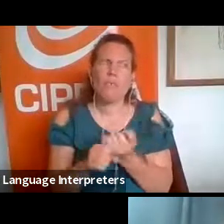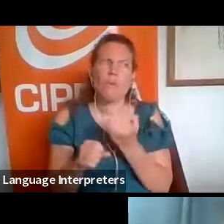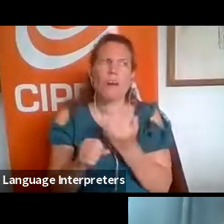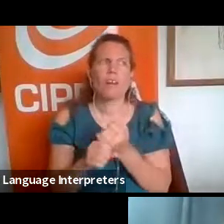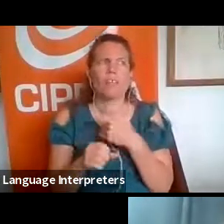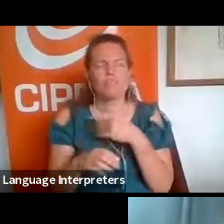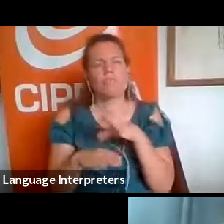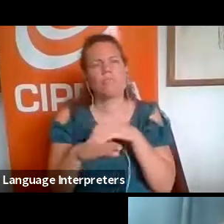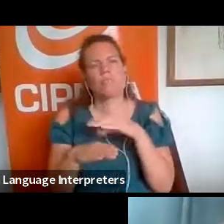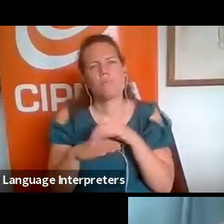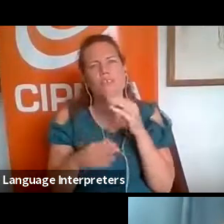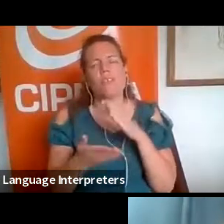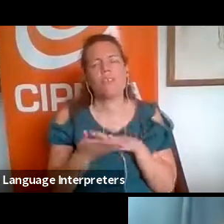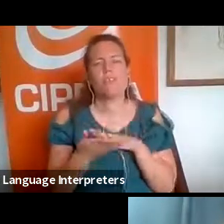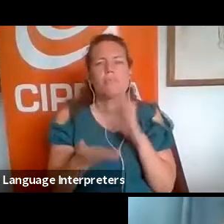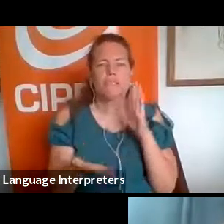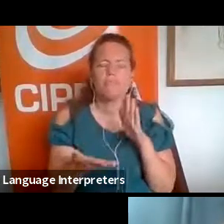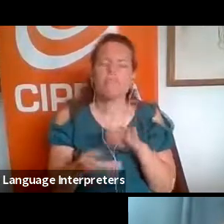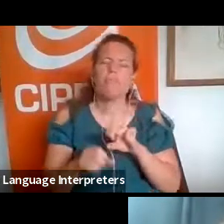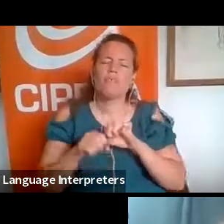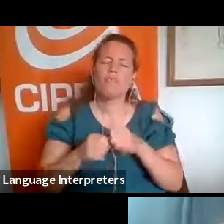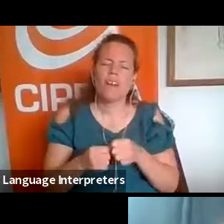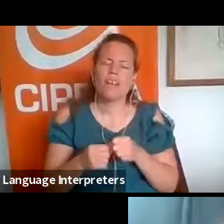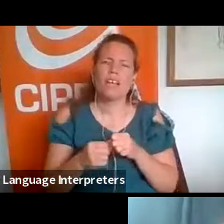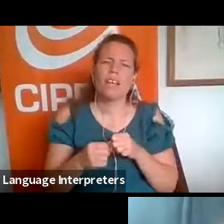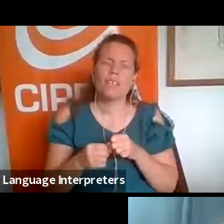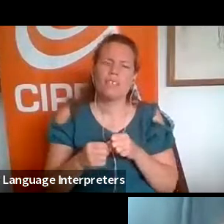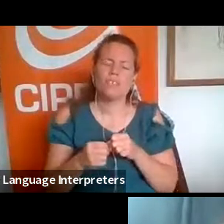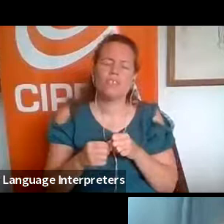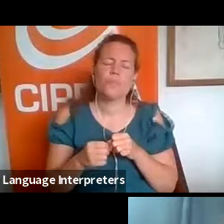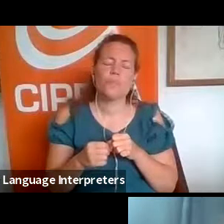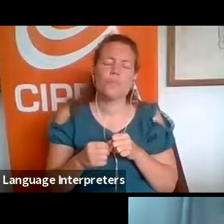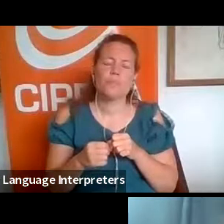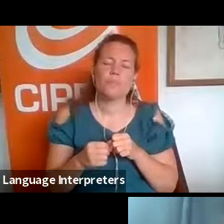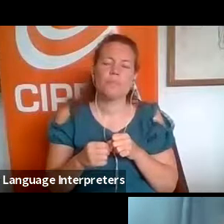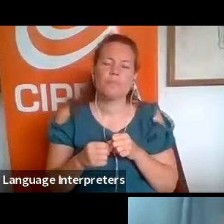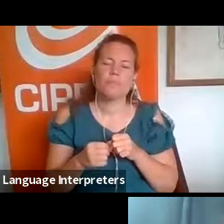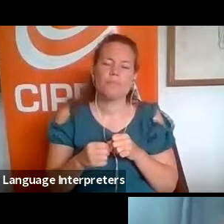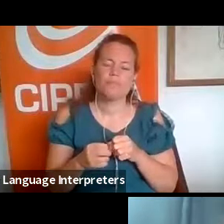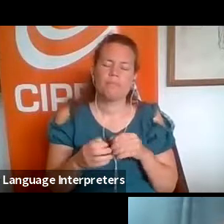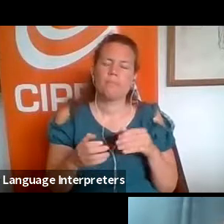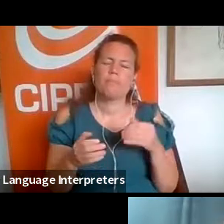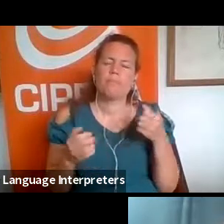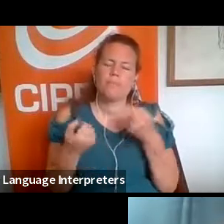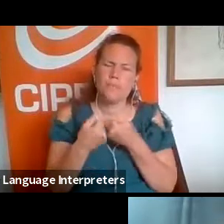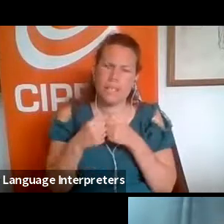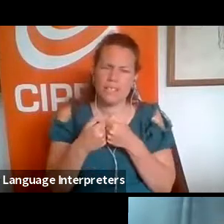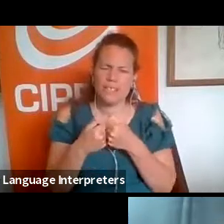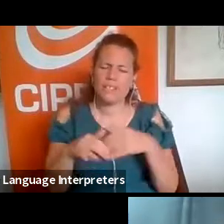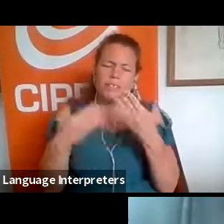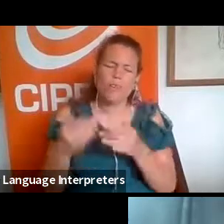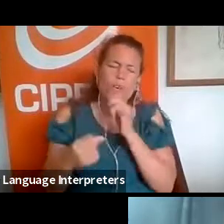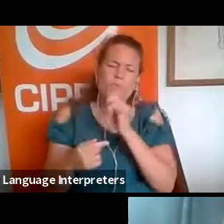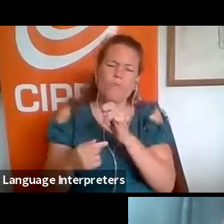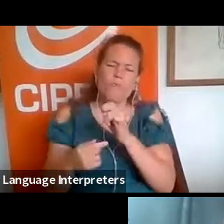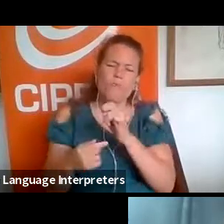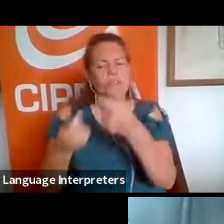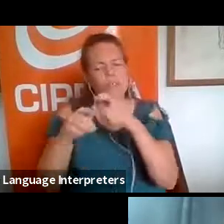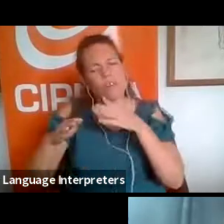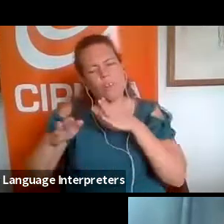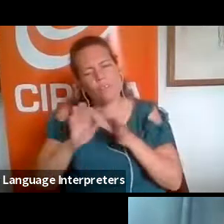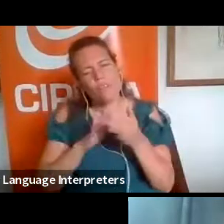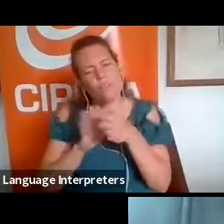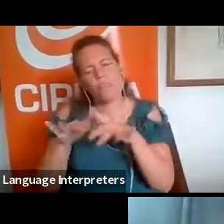quite a number of these violations and challenges, which we've either being reported to us through our platforms and our work